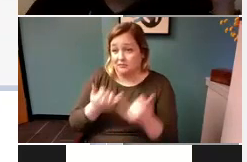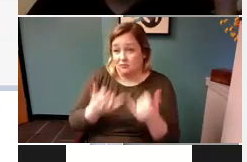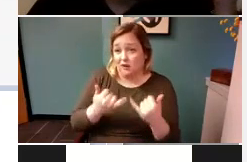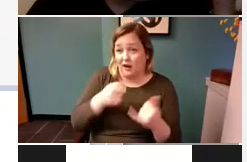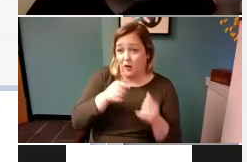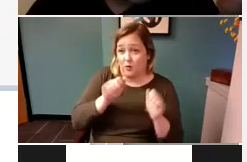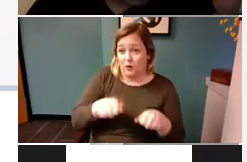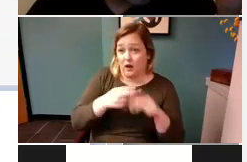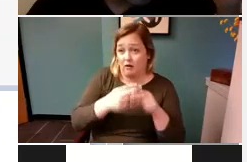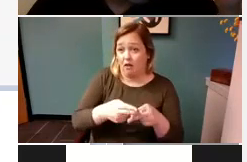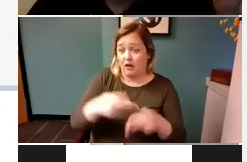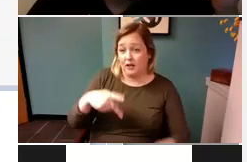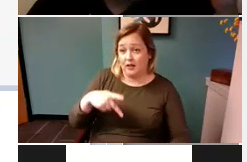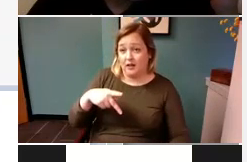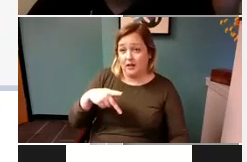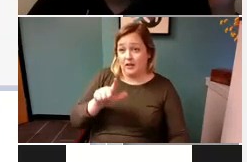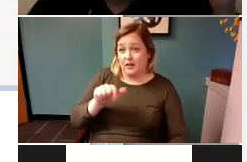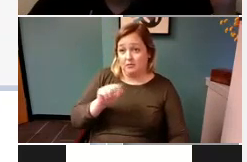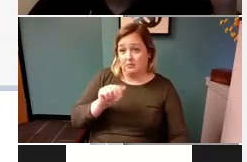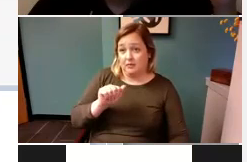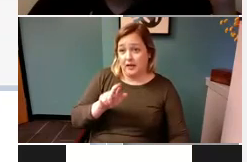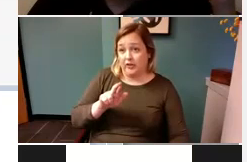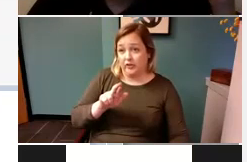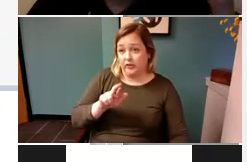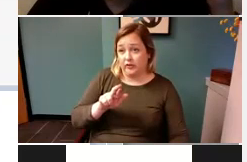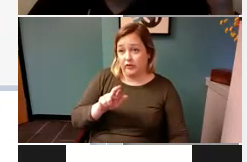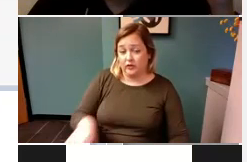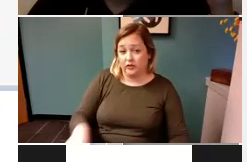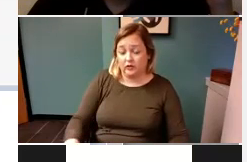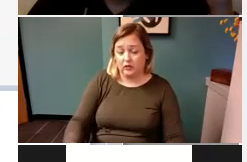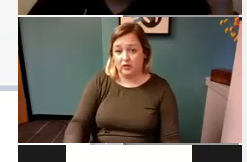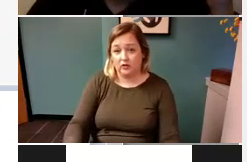Now, Taha and Nice,